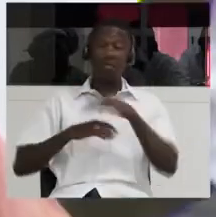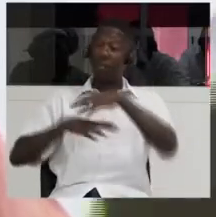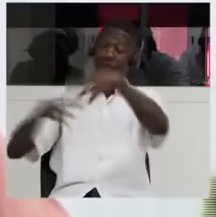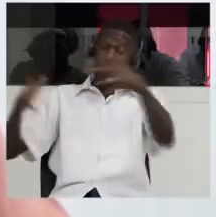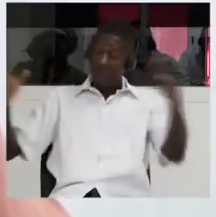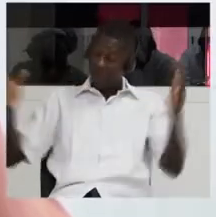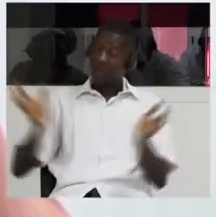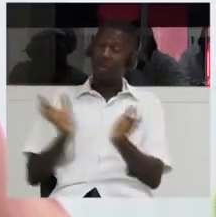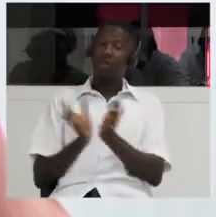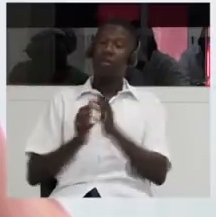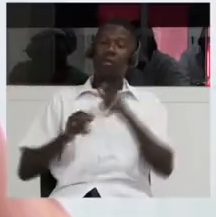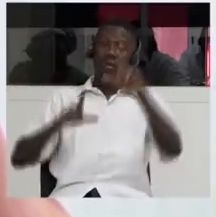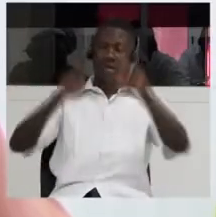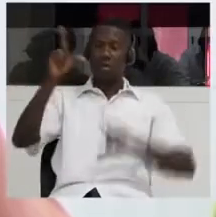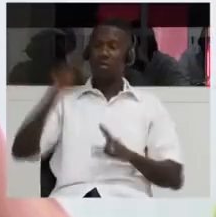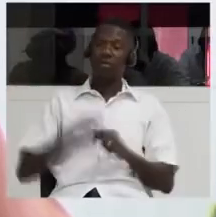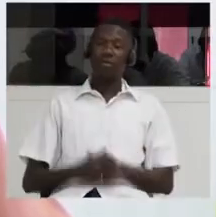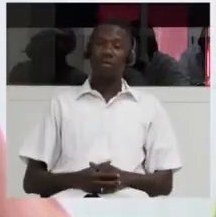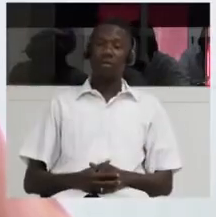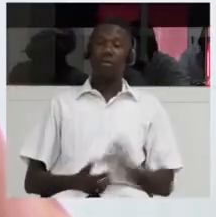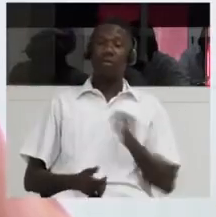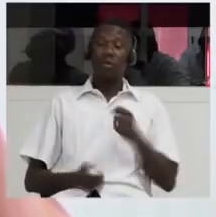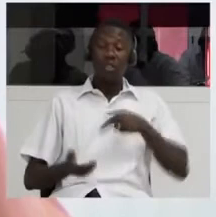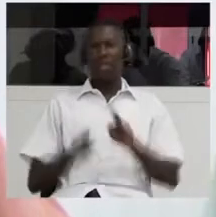because it fires rapidly.